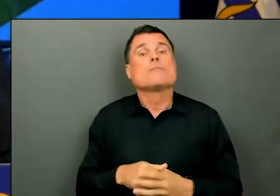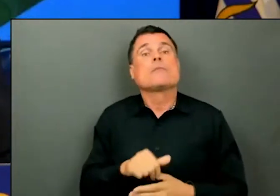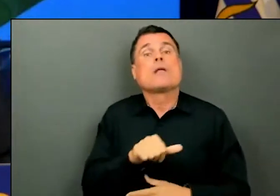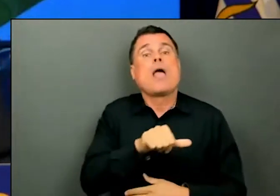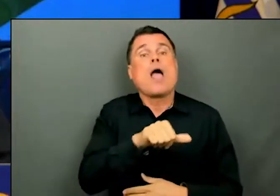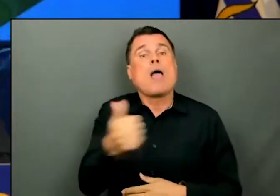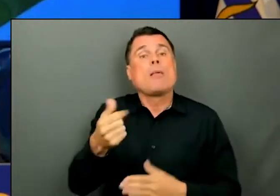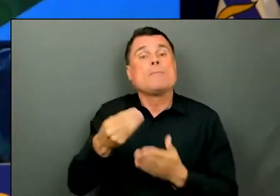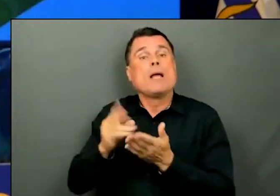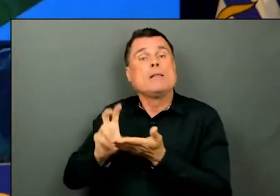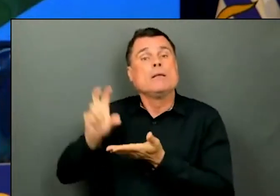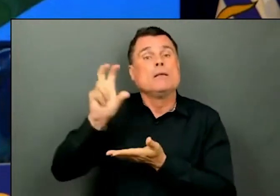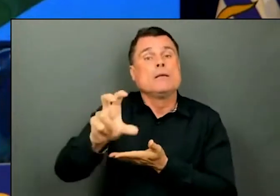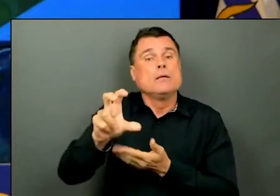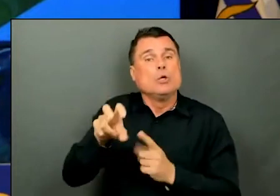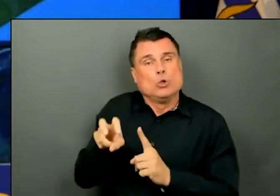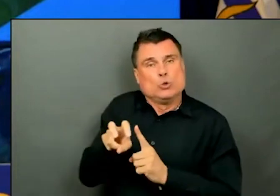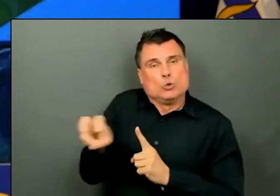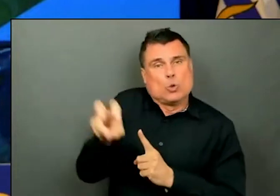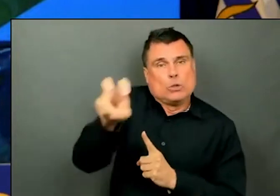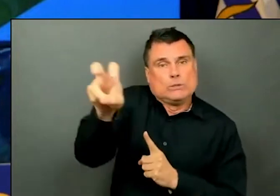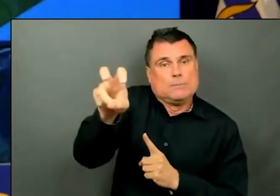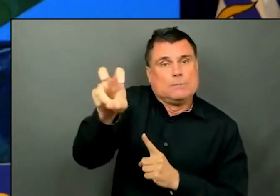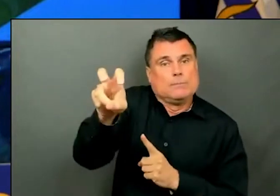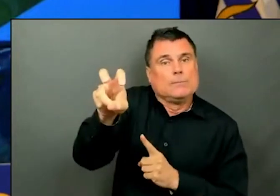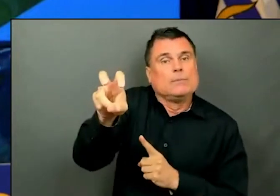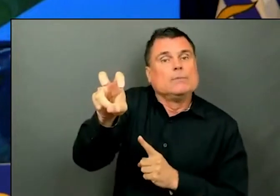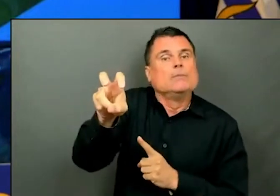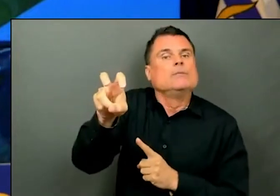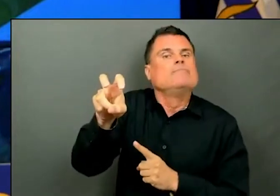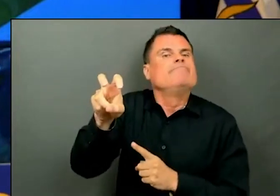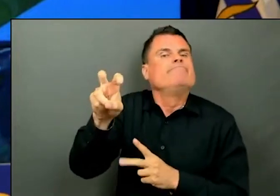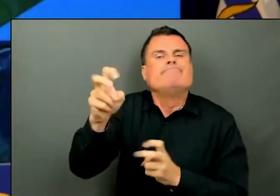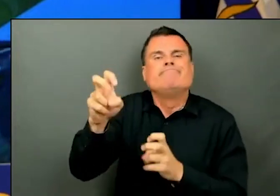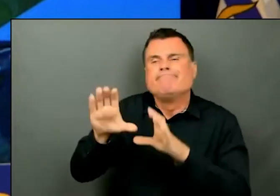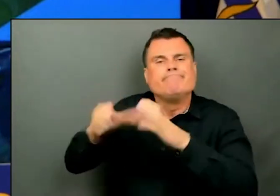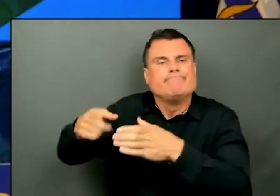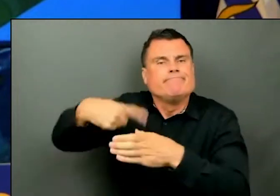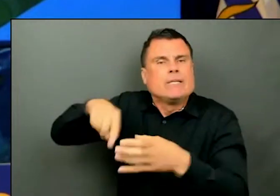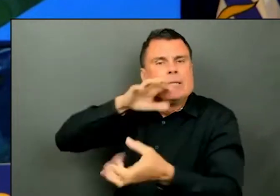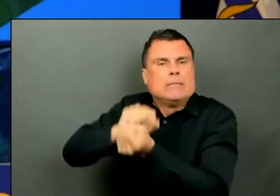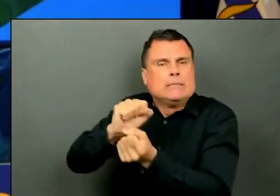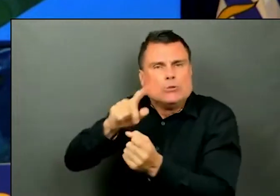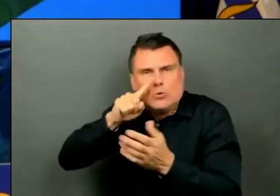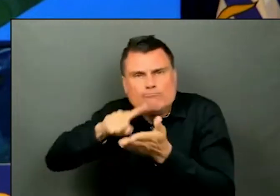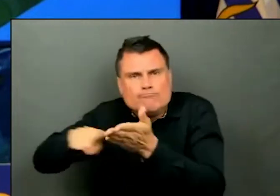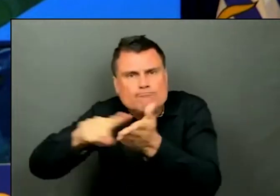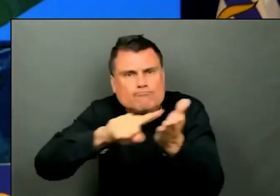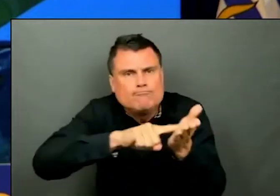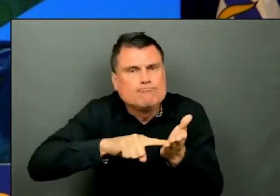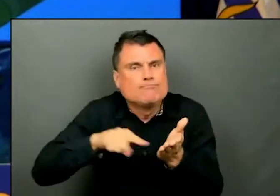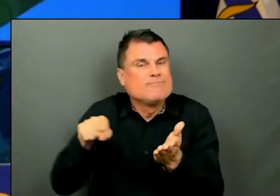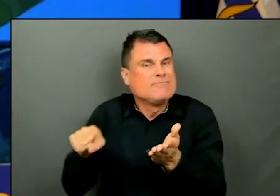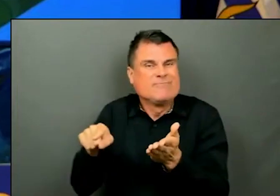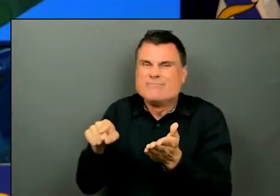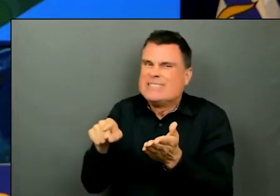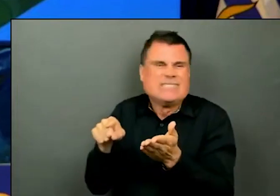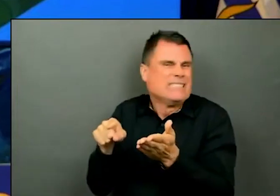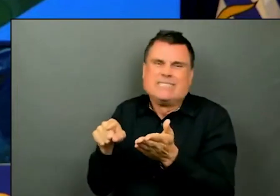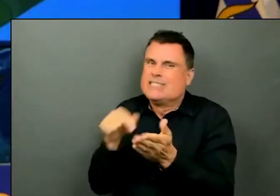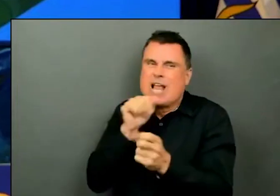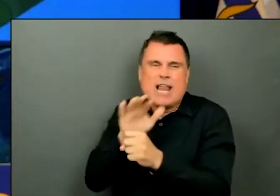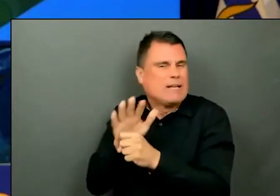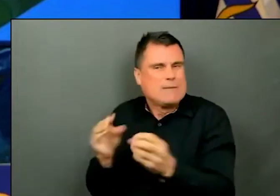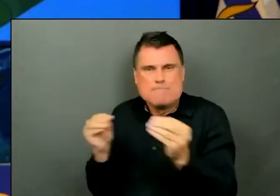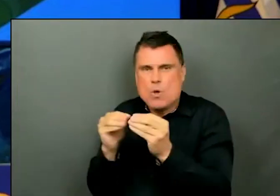together at the request of the industry. Overall, it supports midterm recovery and long-term resilience for the tourism